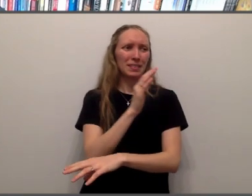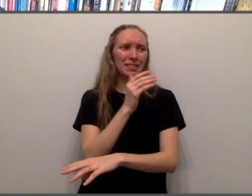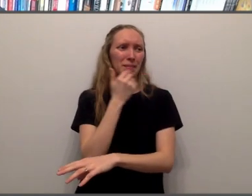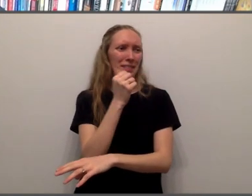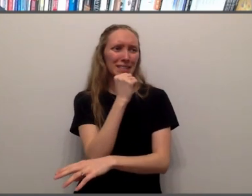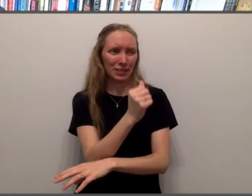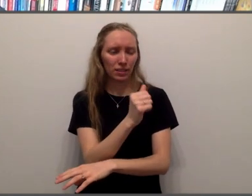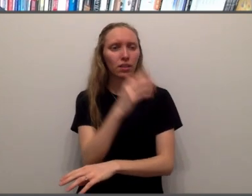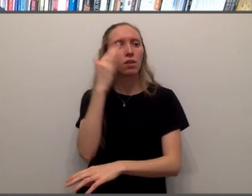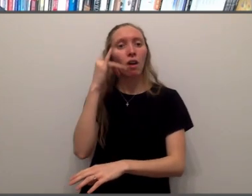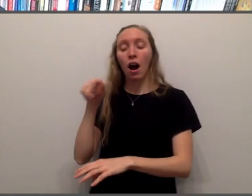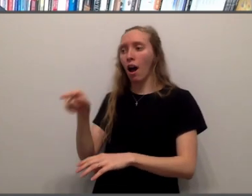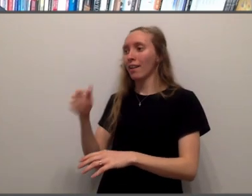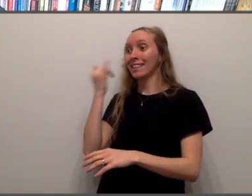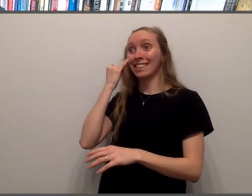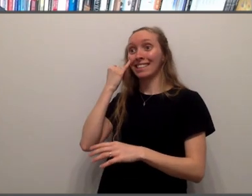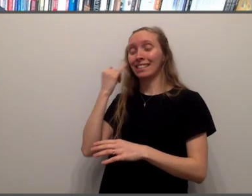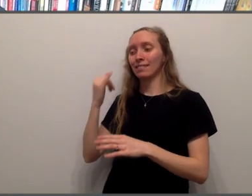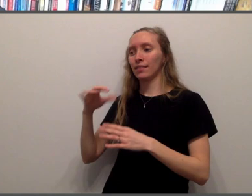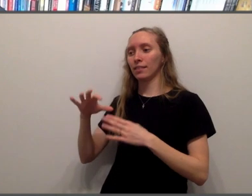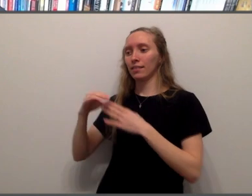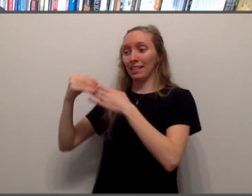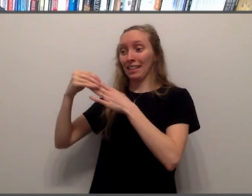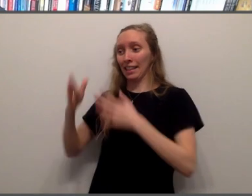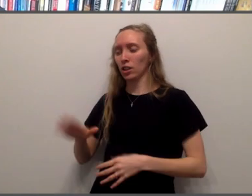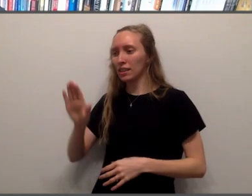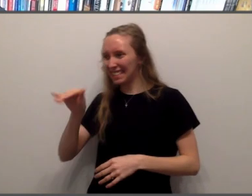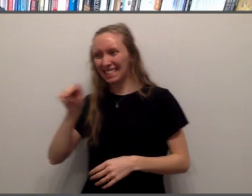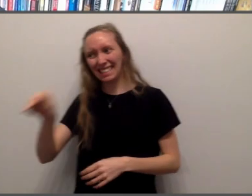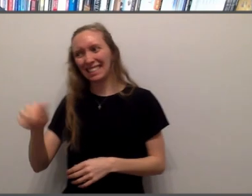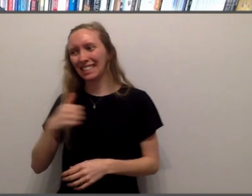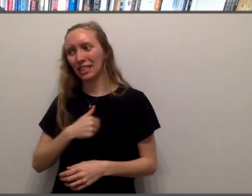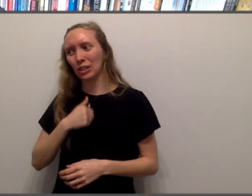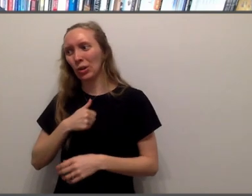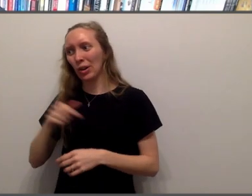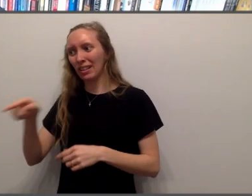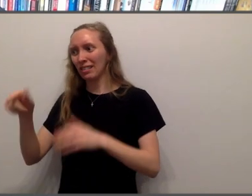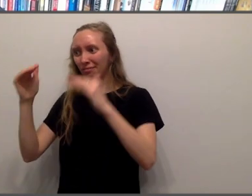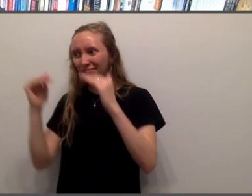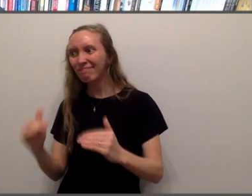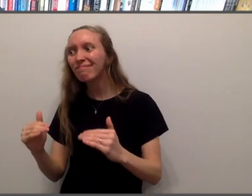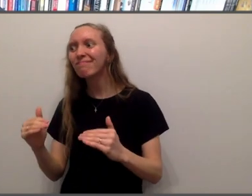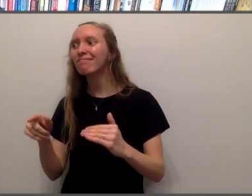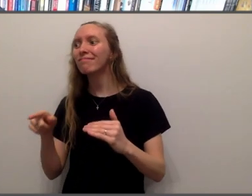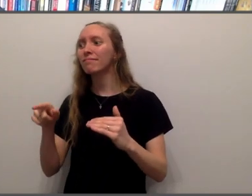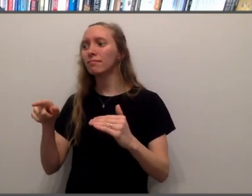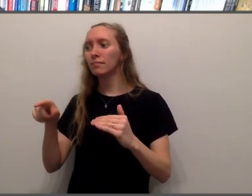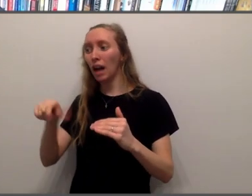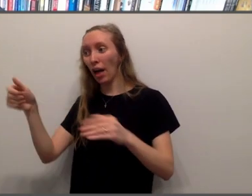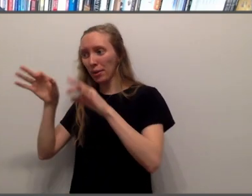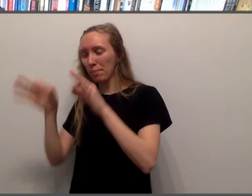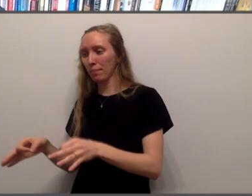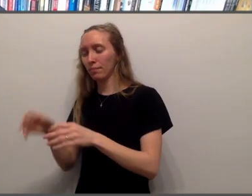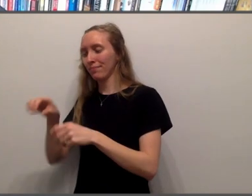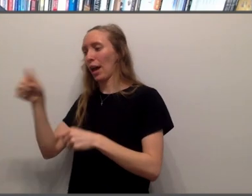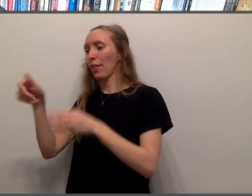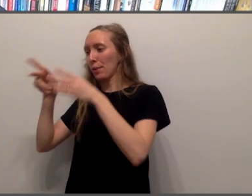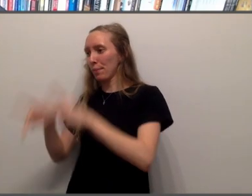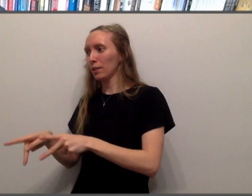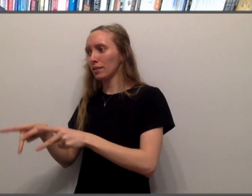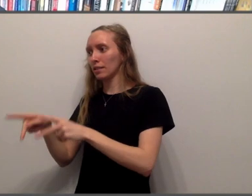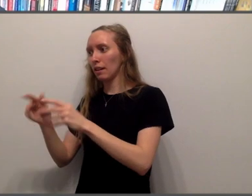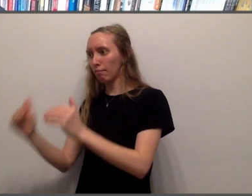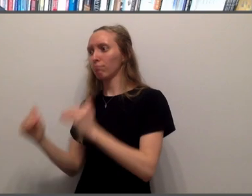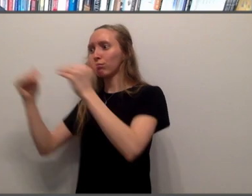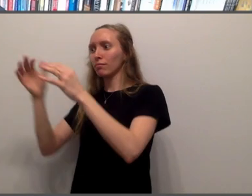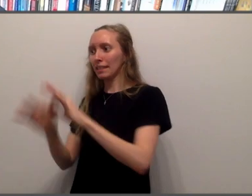this person your seat.' Then you will be embarrassed and you will have to take whatever seat is left at the foot of the table. Instead,